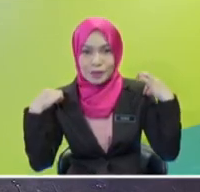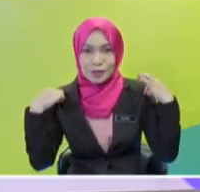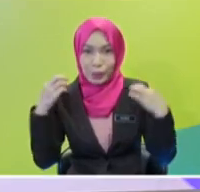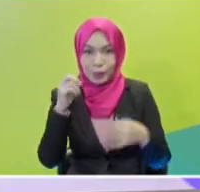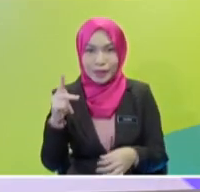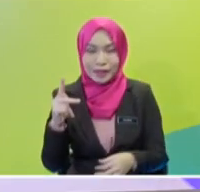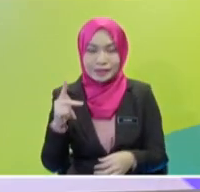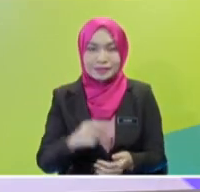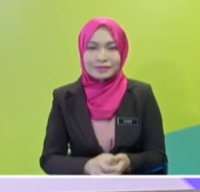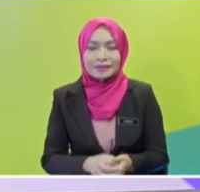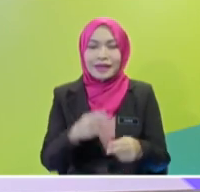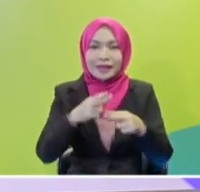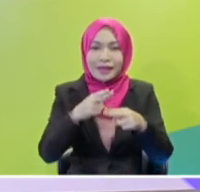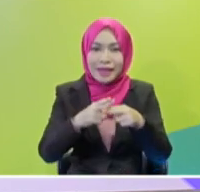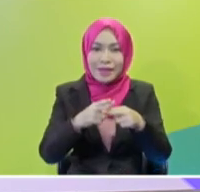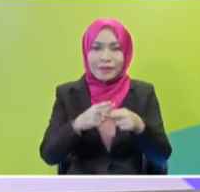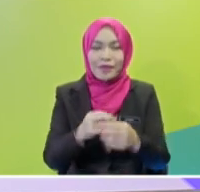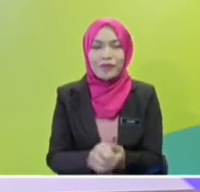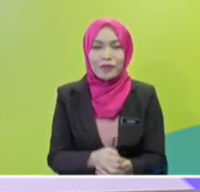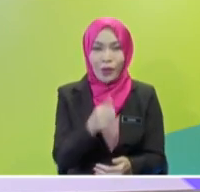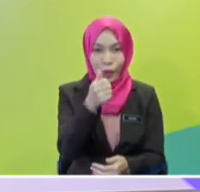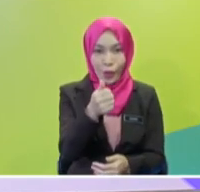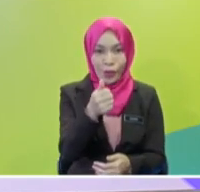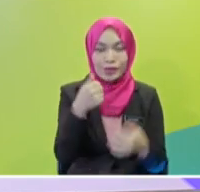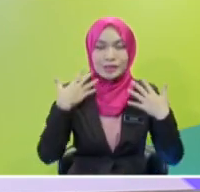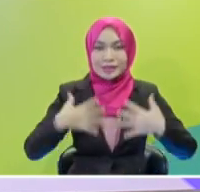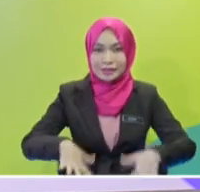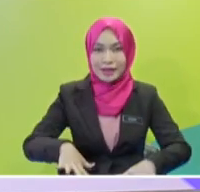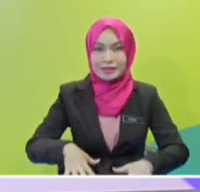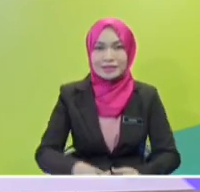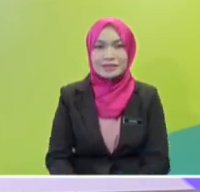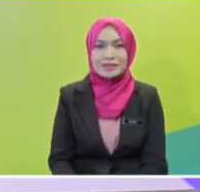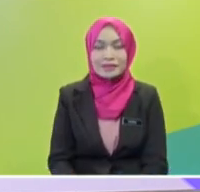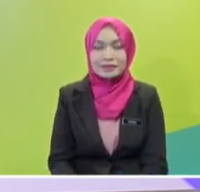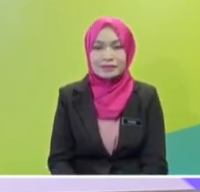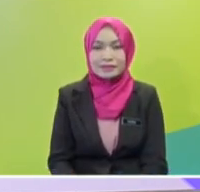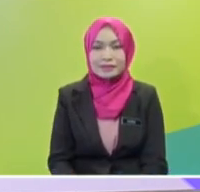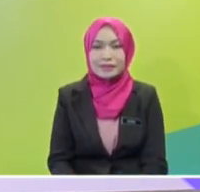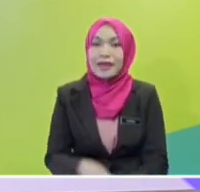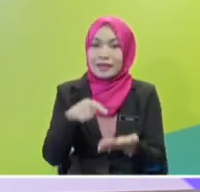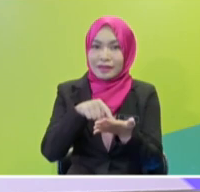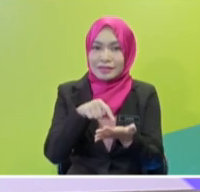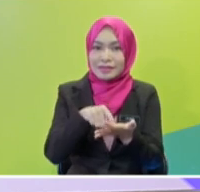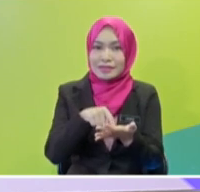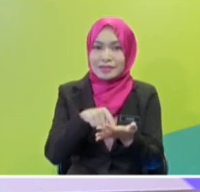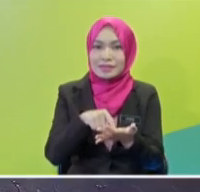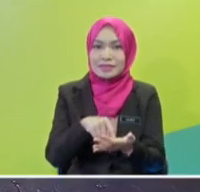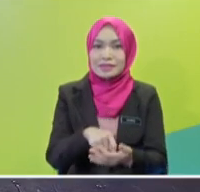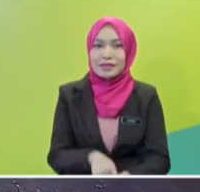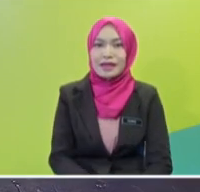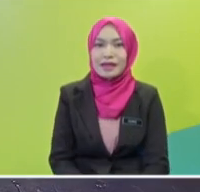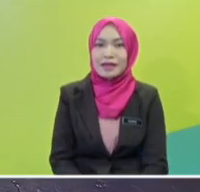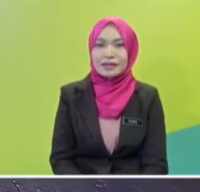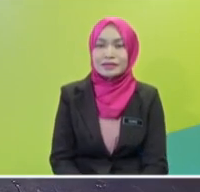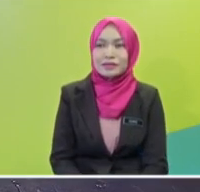Yes, okay, let's write at the bottom of the A4 paper. This is a dress. Ah,